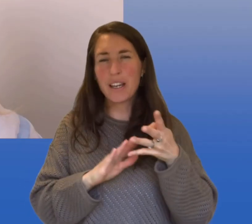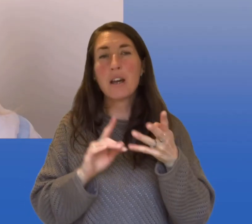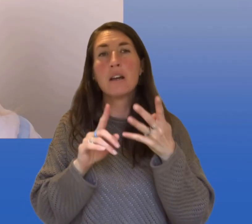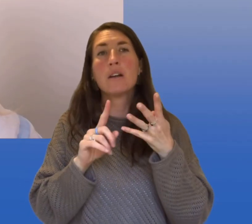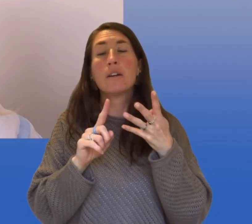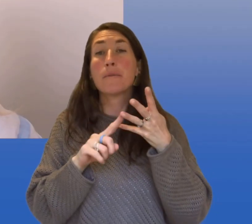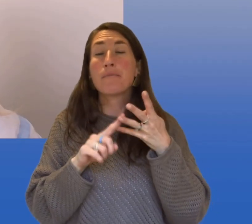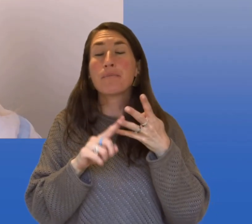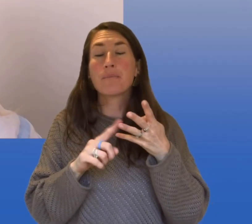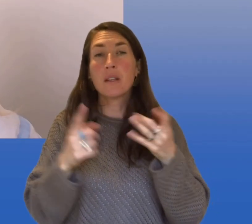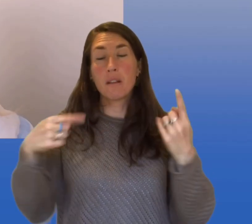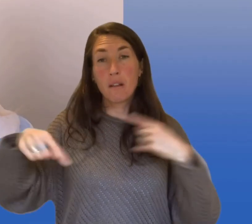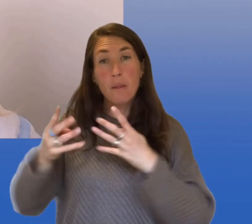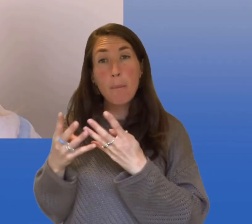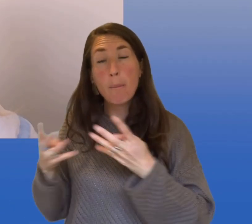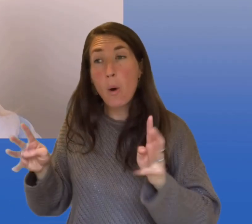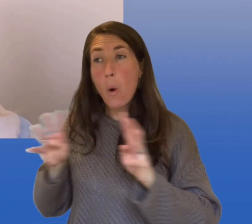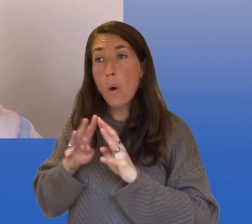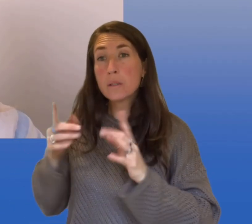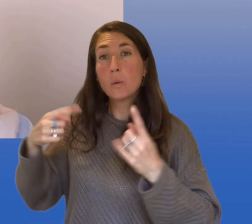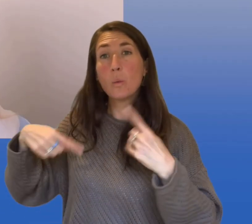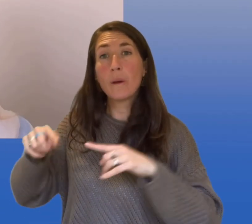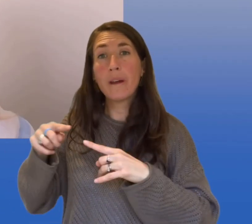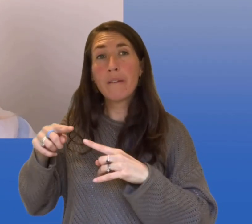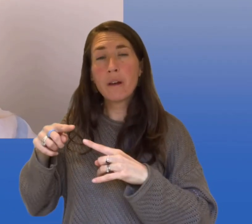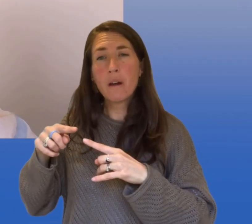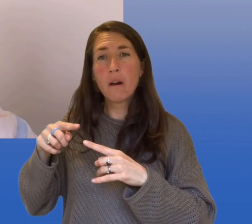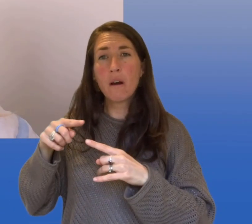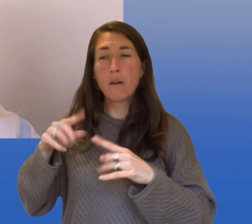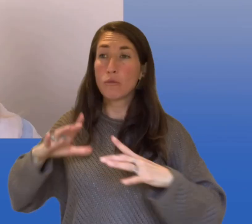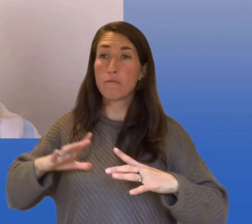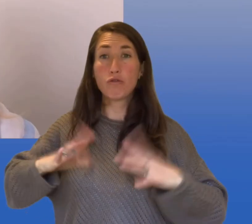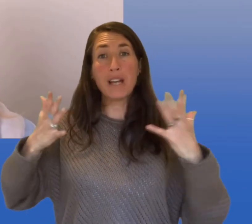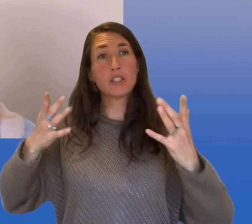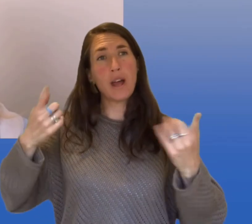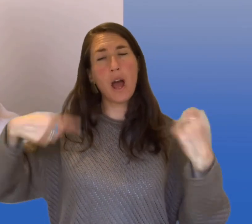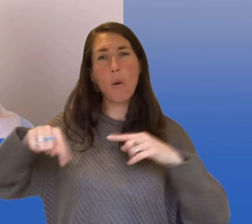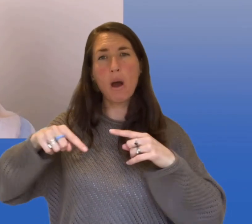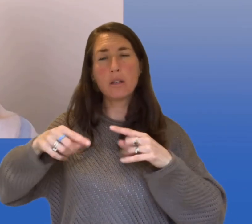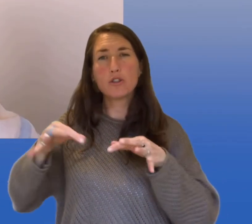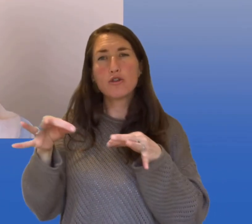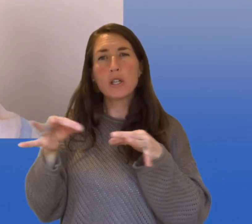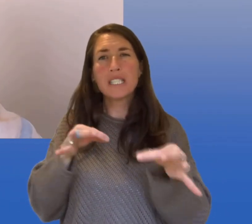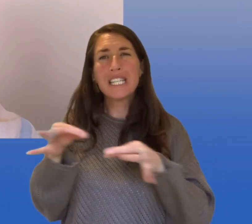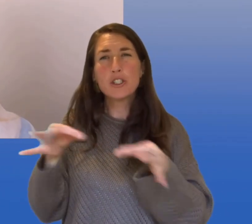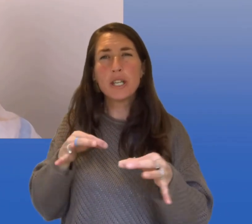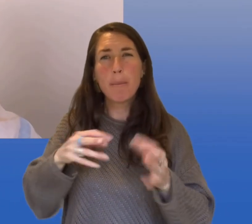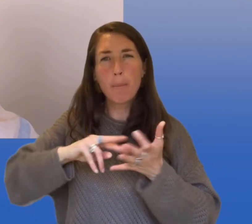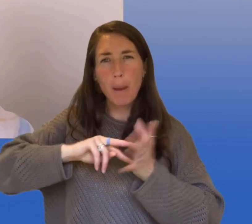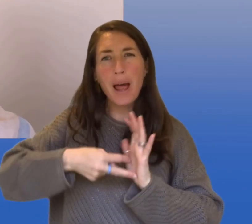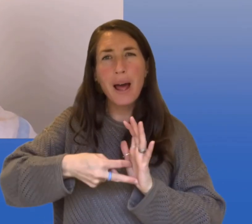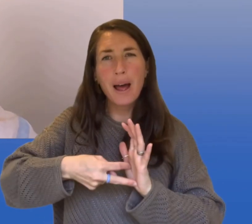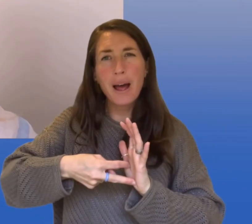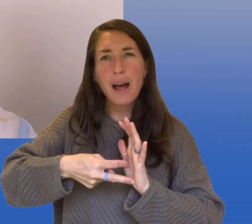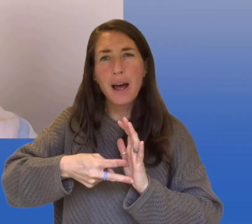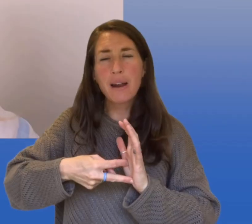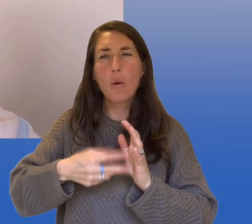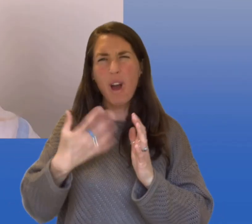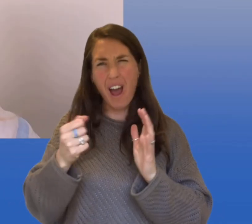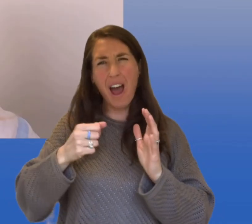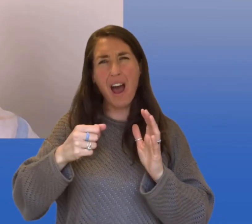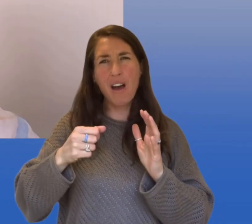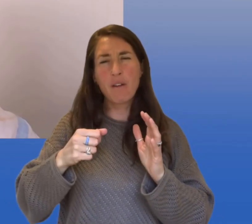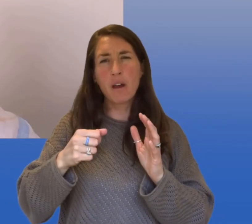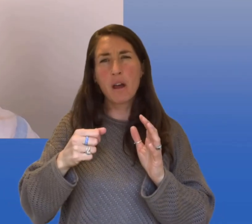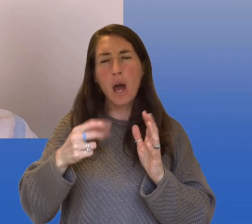we, as a board, approved a refresh of our strategic plan. So you'll all be familiar with the strategic plan